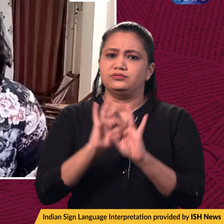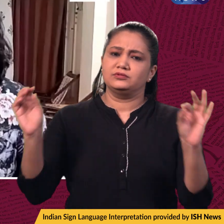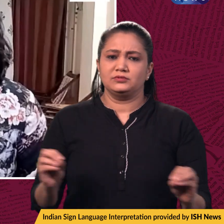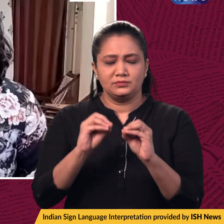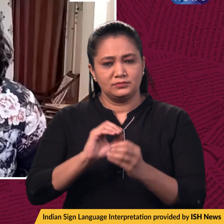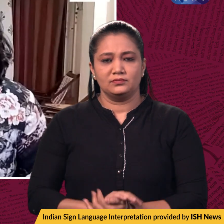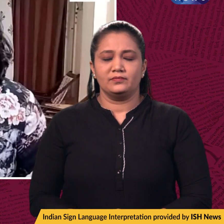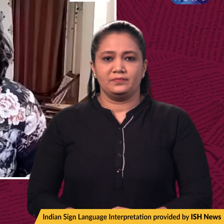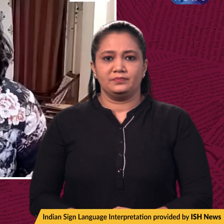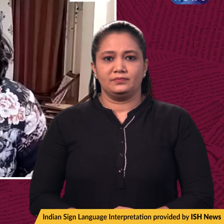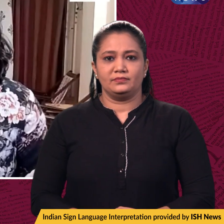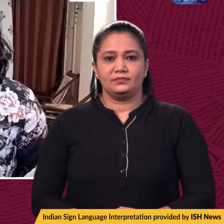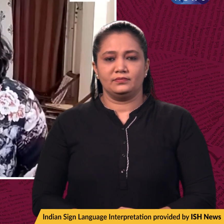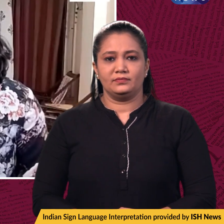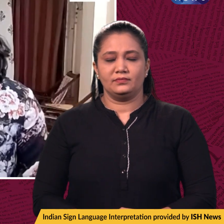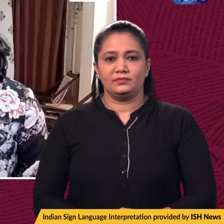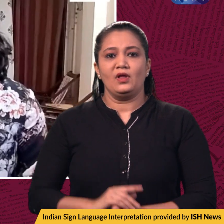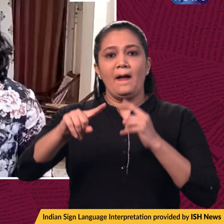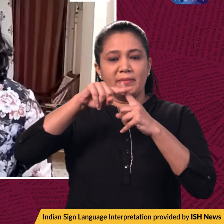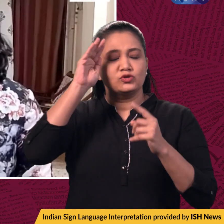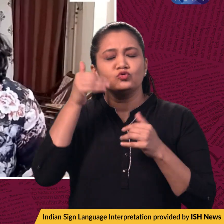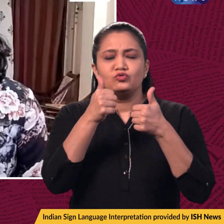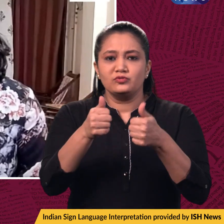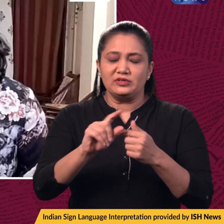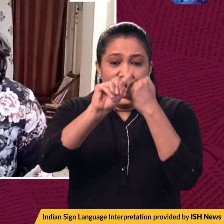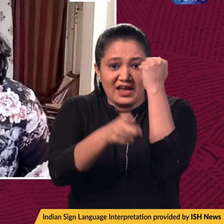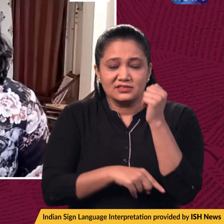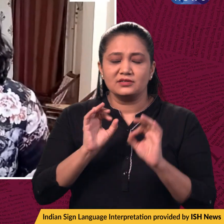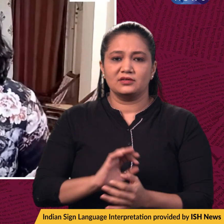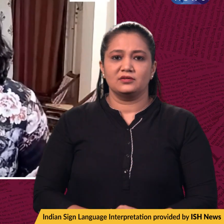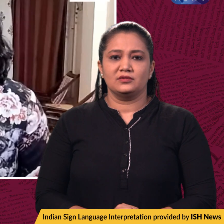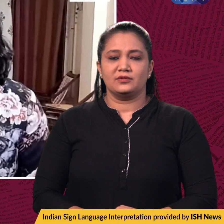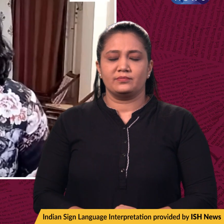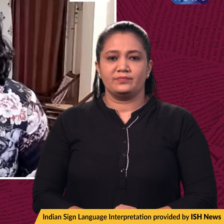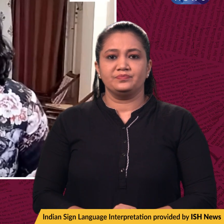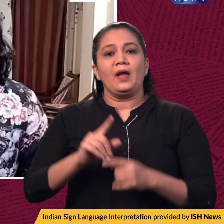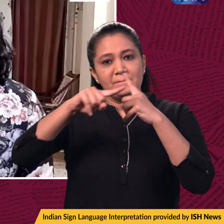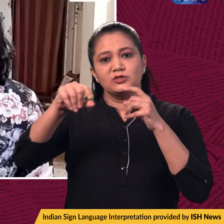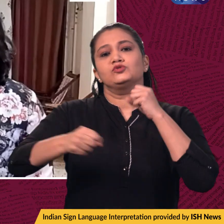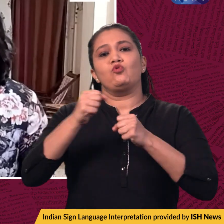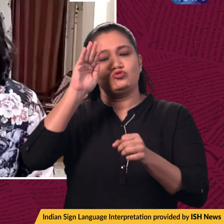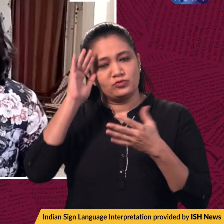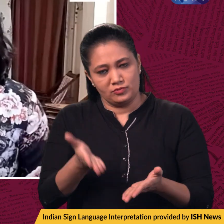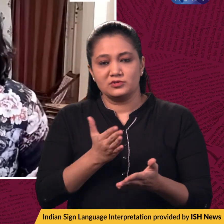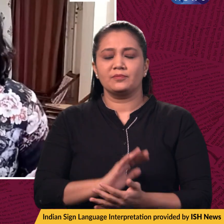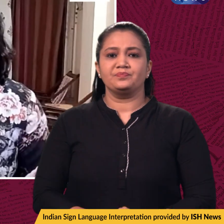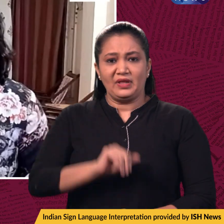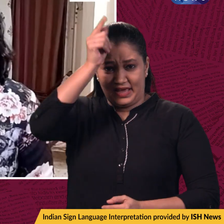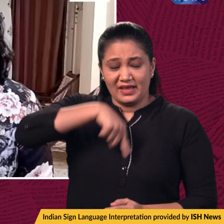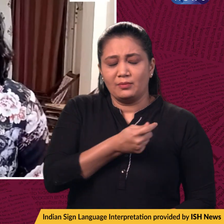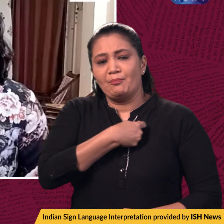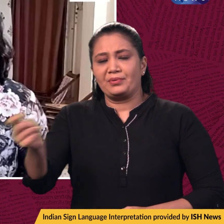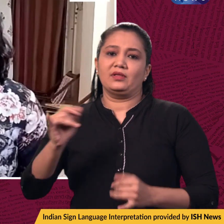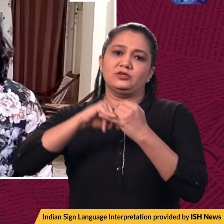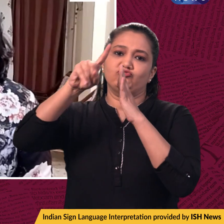warnings as well. And one piece of good news before we wrap things up on this bulletin, this is also sports news.